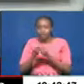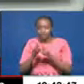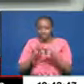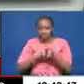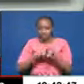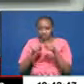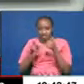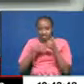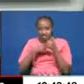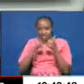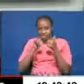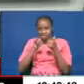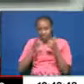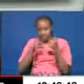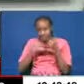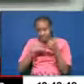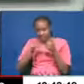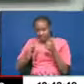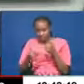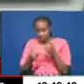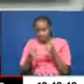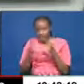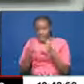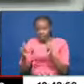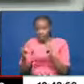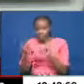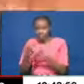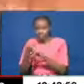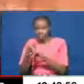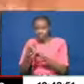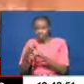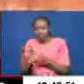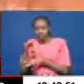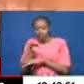267,000 households. Details of this and others from our corporate scene.